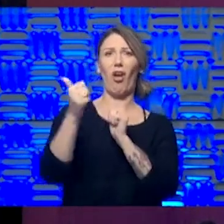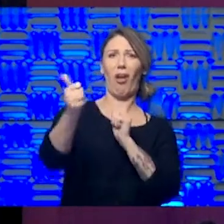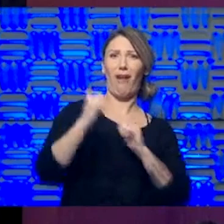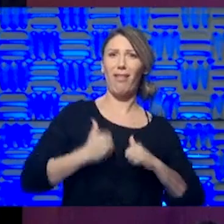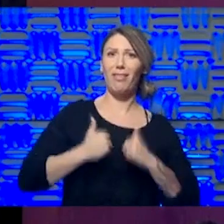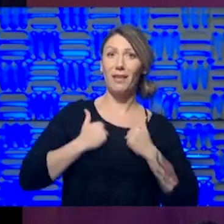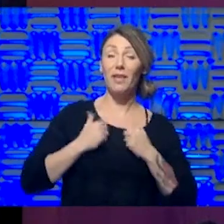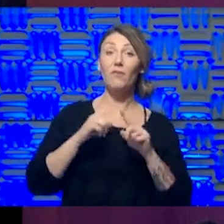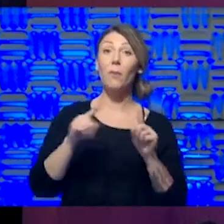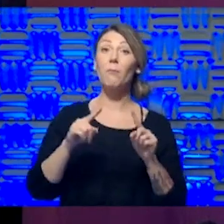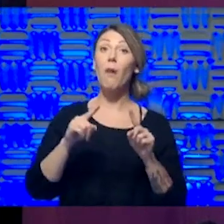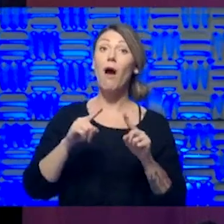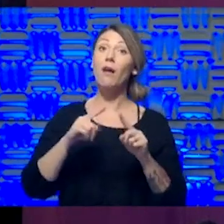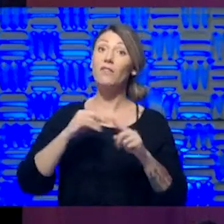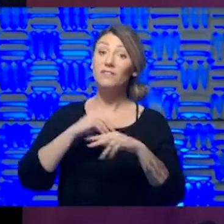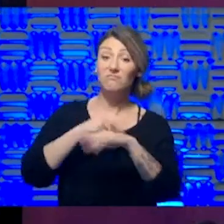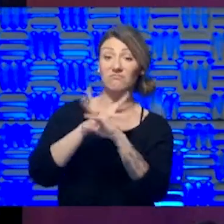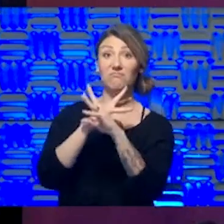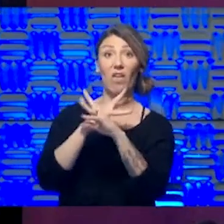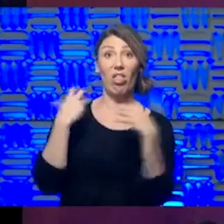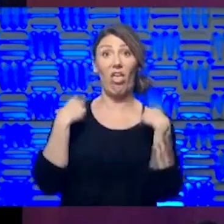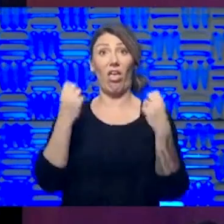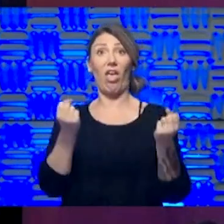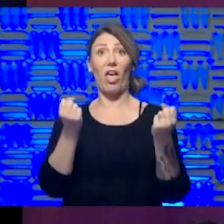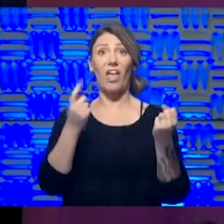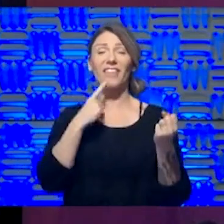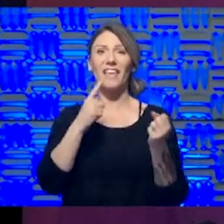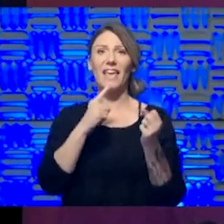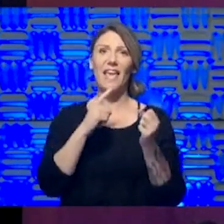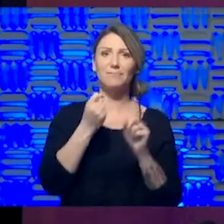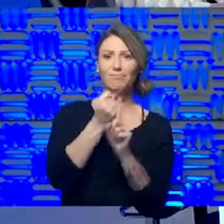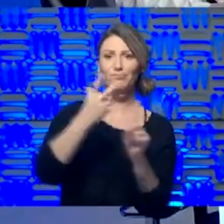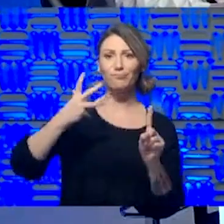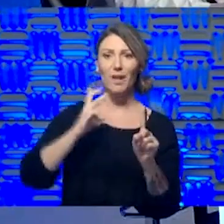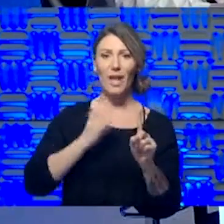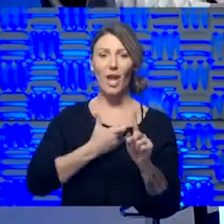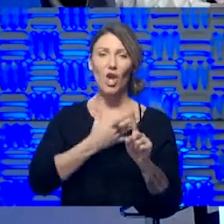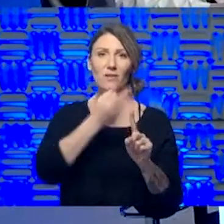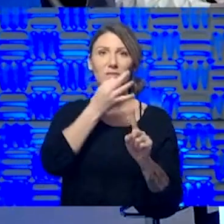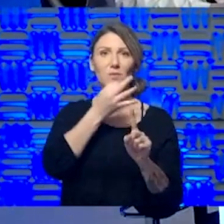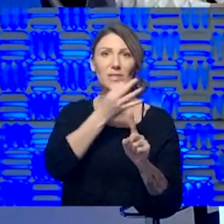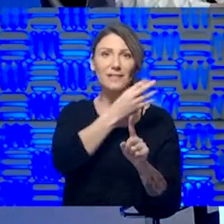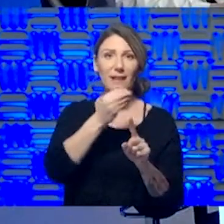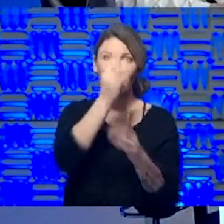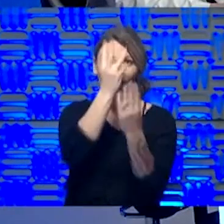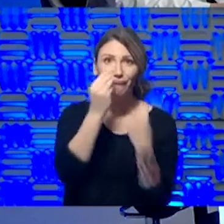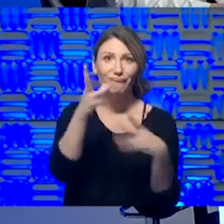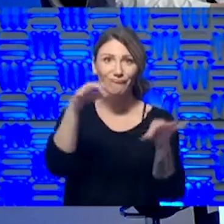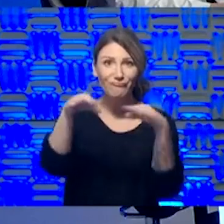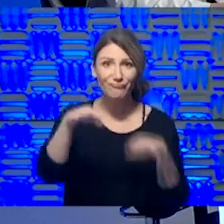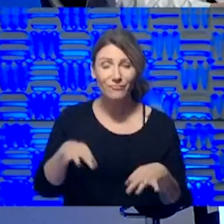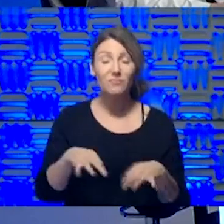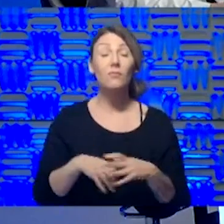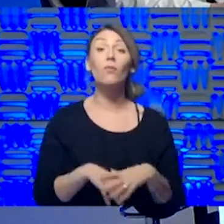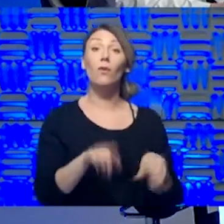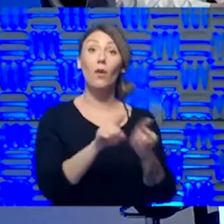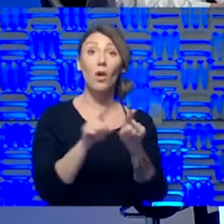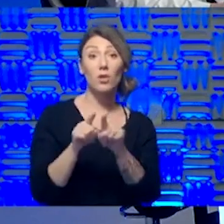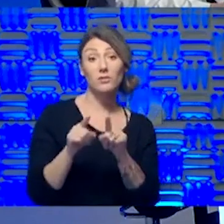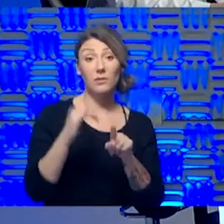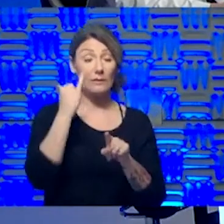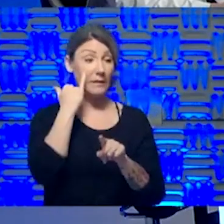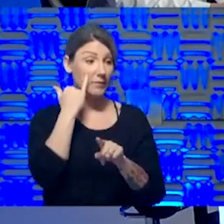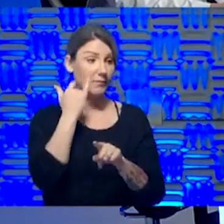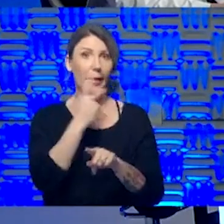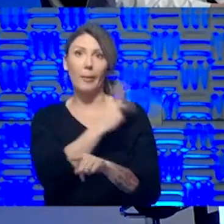telehealth will be able to expand their access to our expertise here. So I think that's really a great thing. Yeah, in the long run, for folks who can't get to 39th and